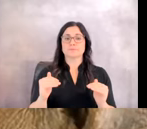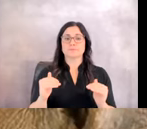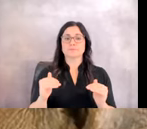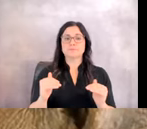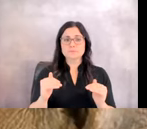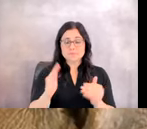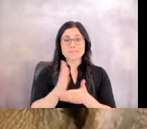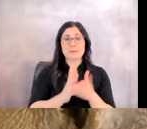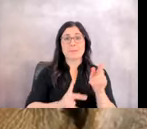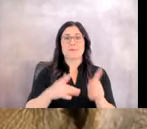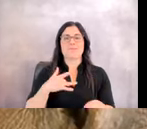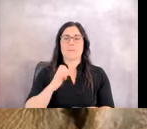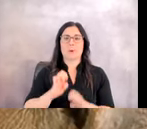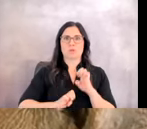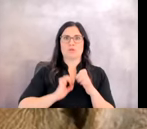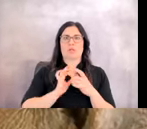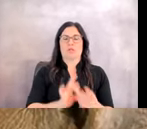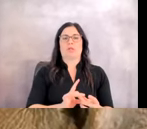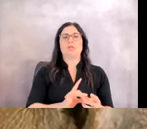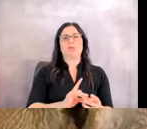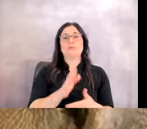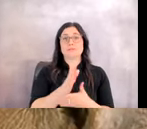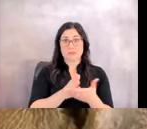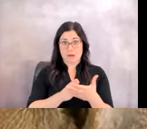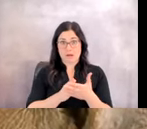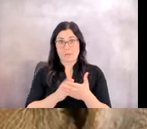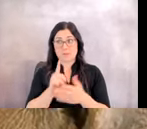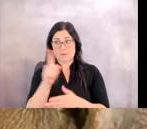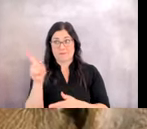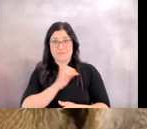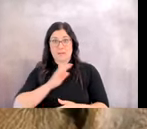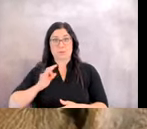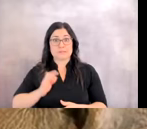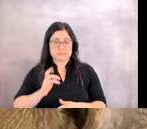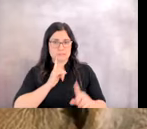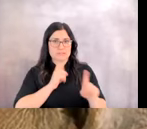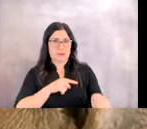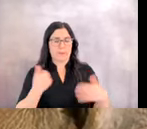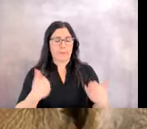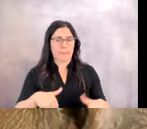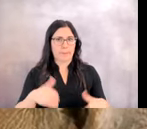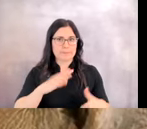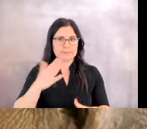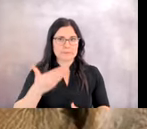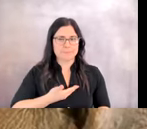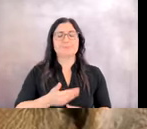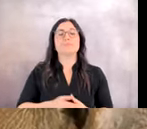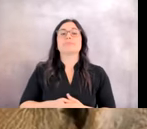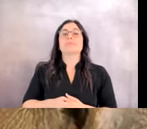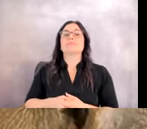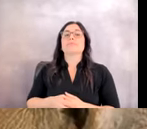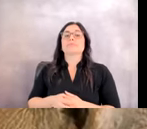emotional for people, and I've gotten this response from several faculty members, and one of them was